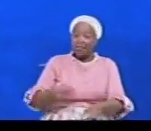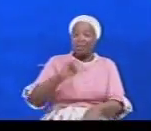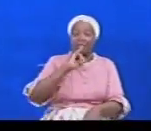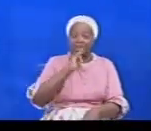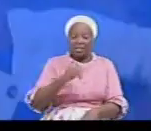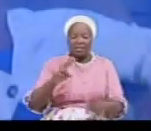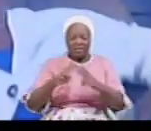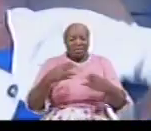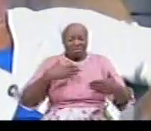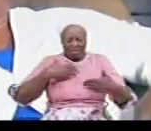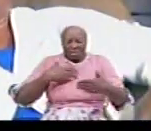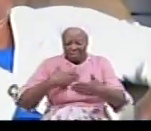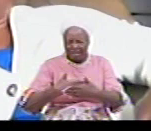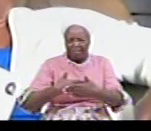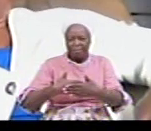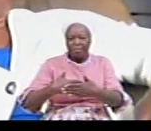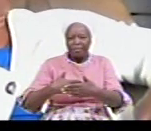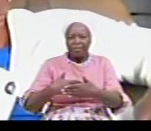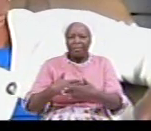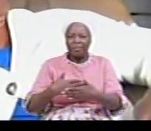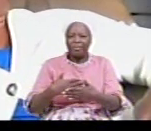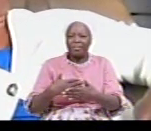near.